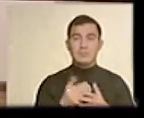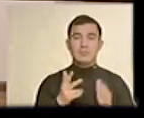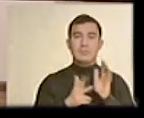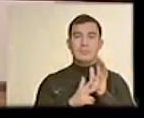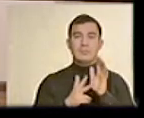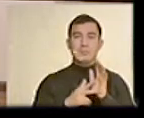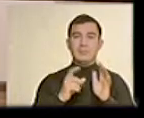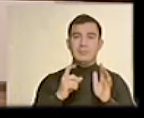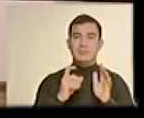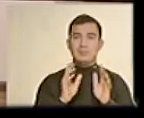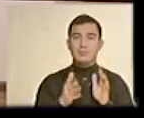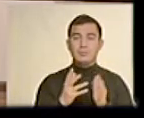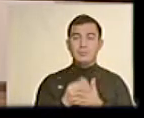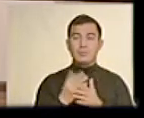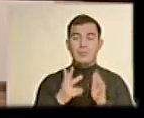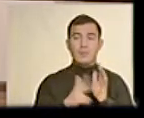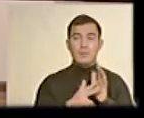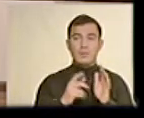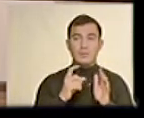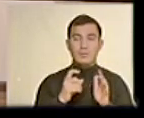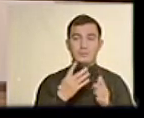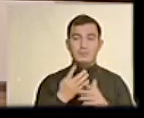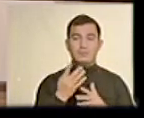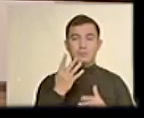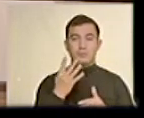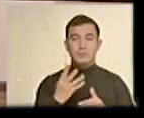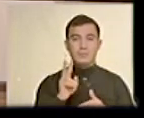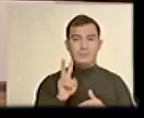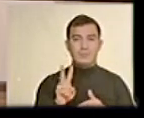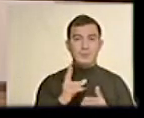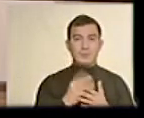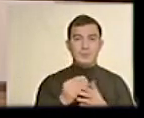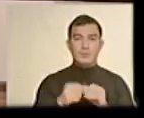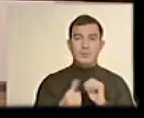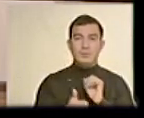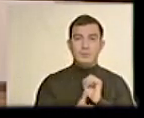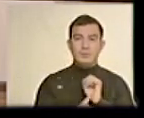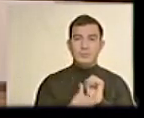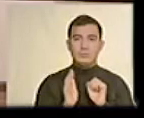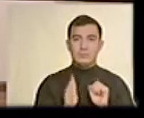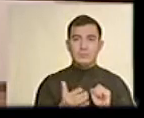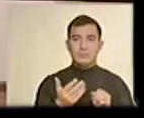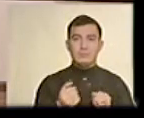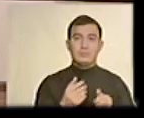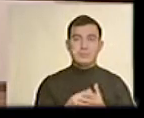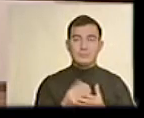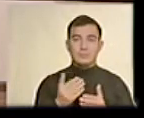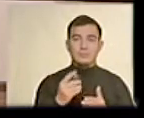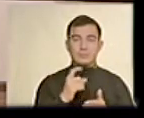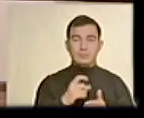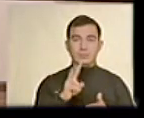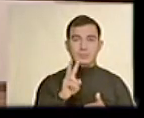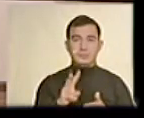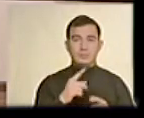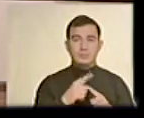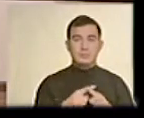bo'ladi. Mana bu esa 4 ning kvadrati esa 16 ga teng. Va natijada x kvadrat plus 8x plus 16 ni hosil